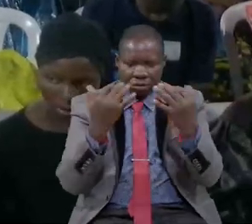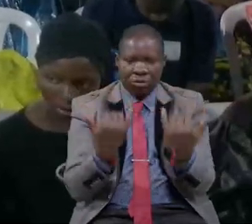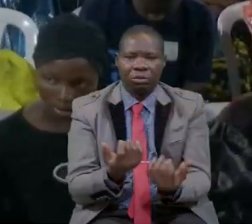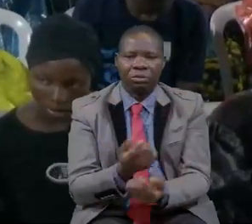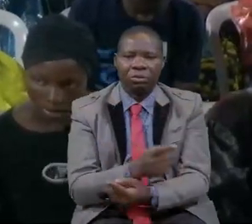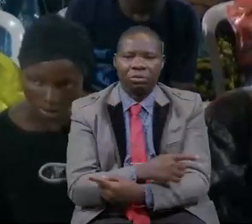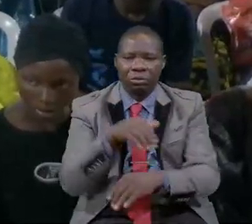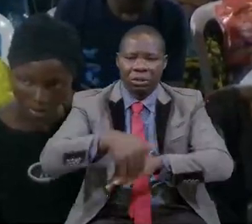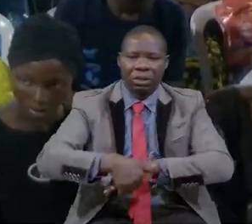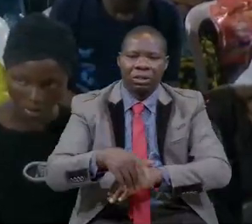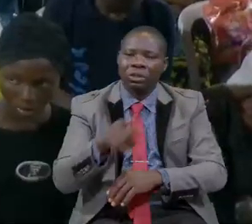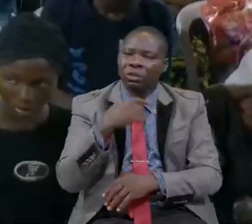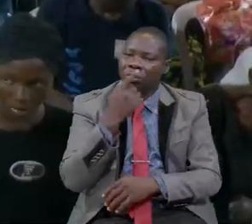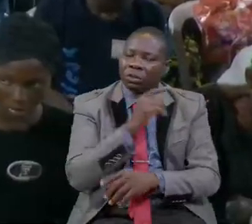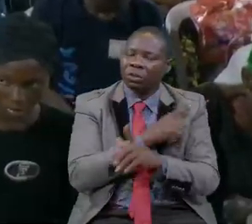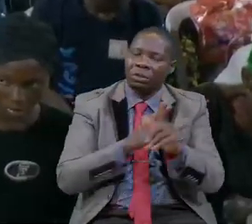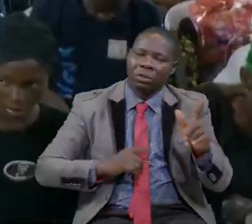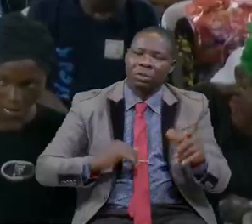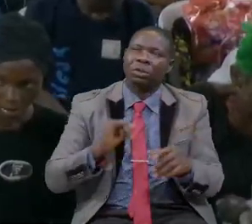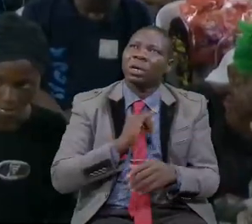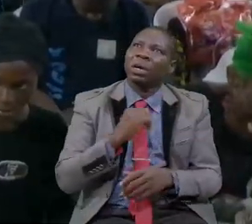say, Lord, I come.